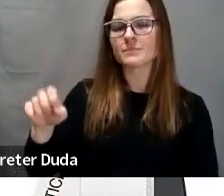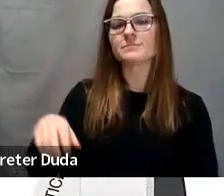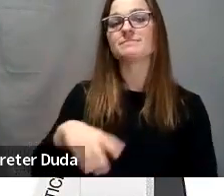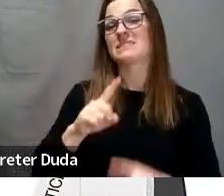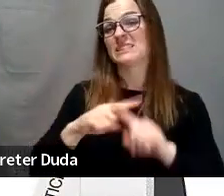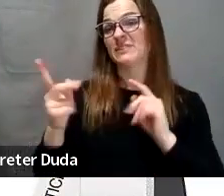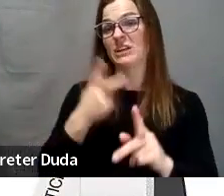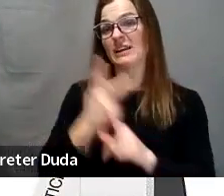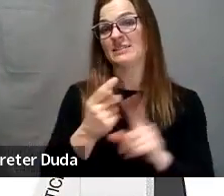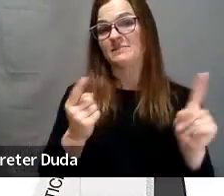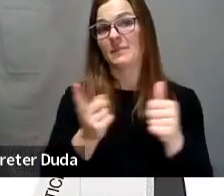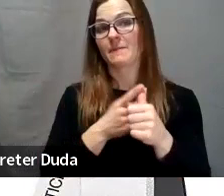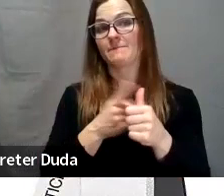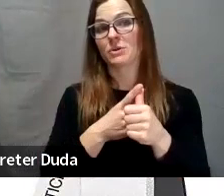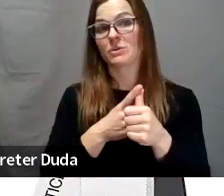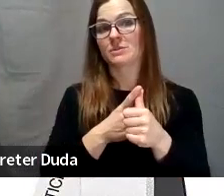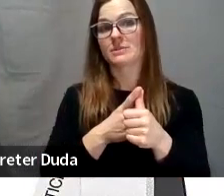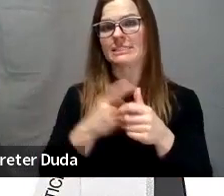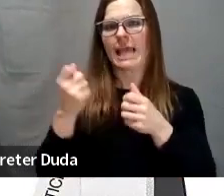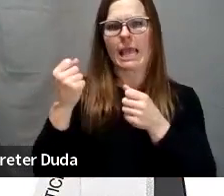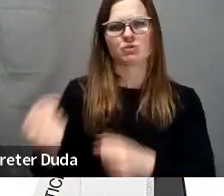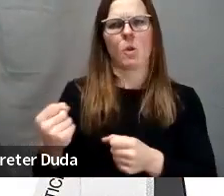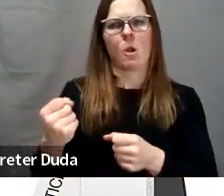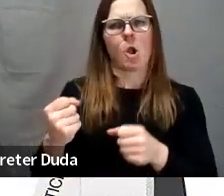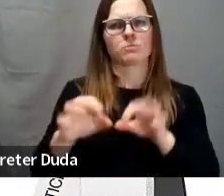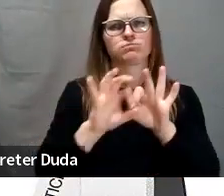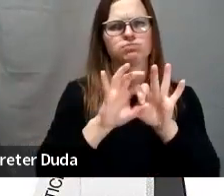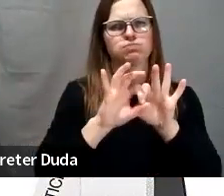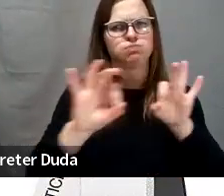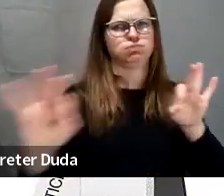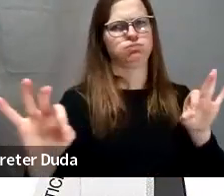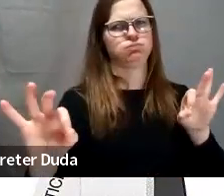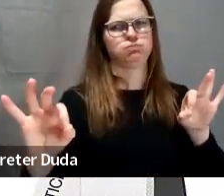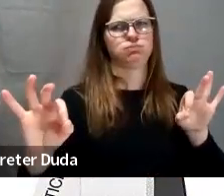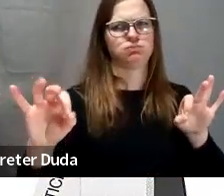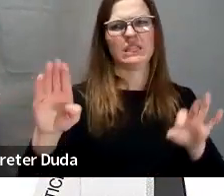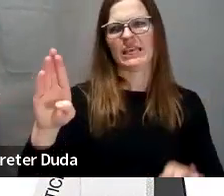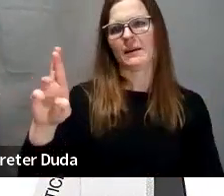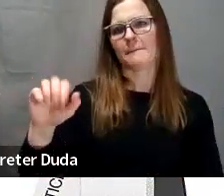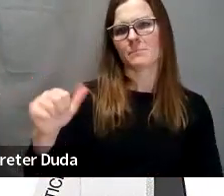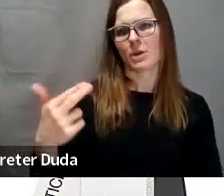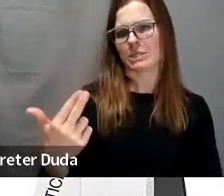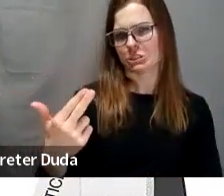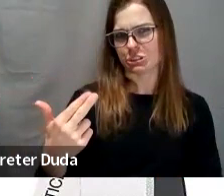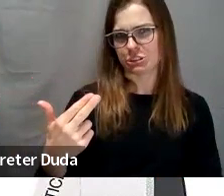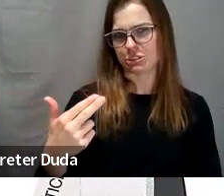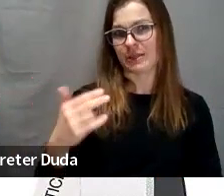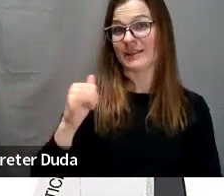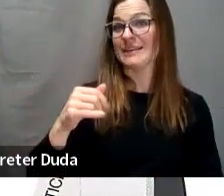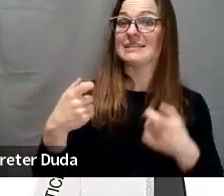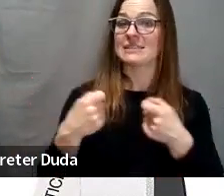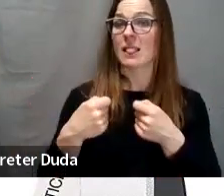screen. So the first one is for like the heavy duty, I guess, branches. This is an